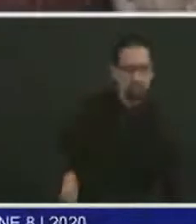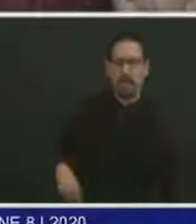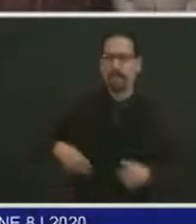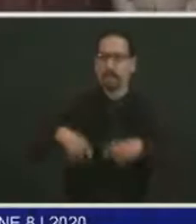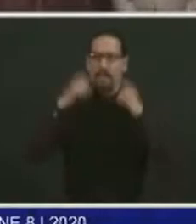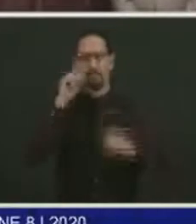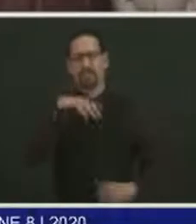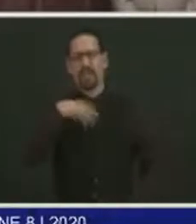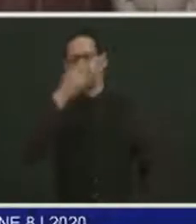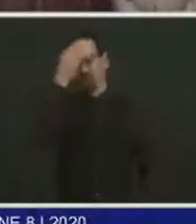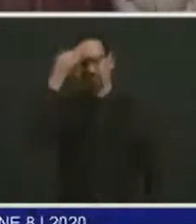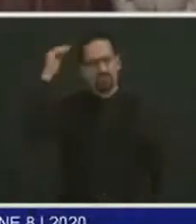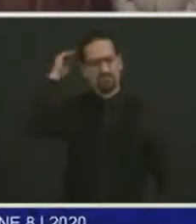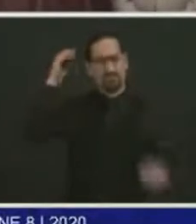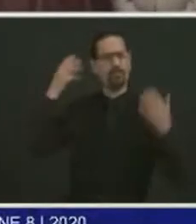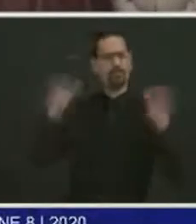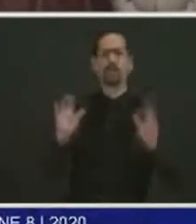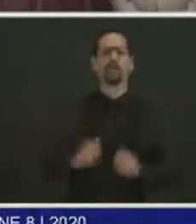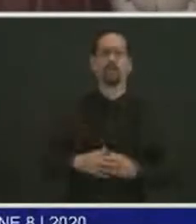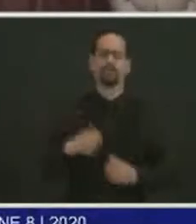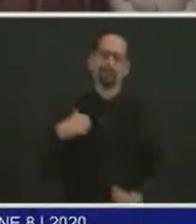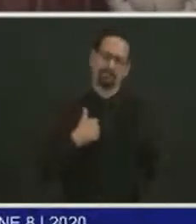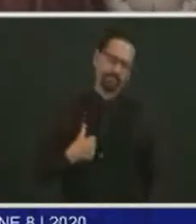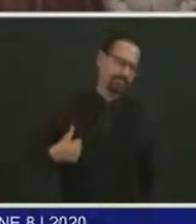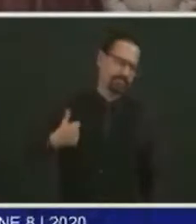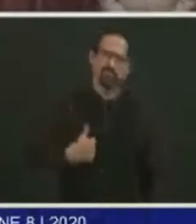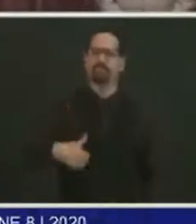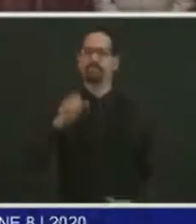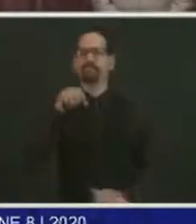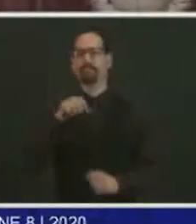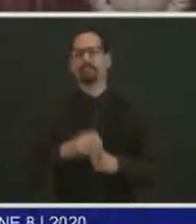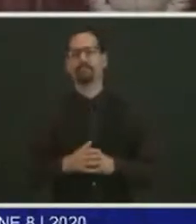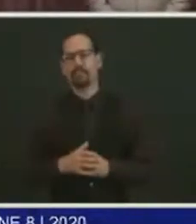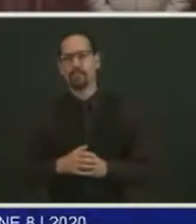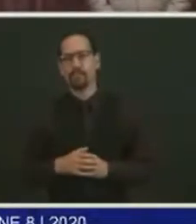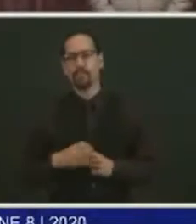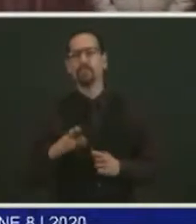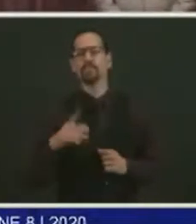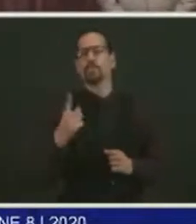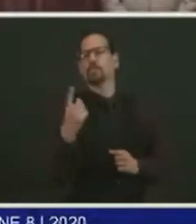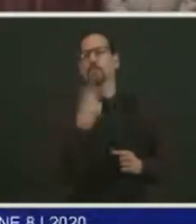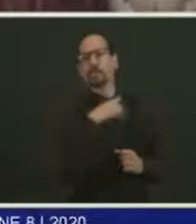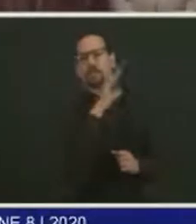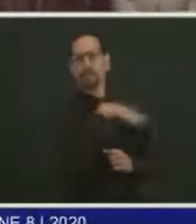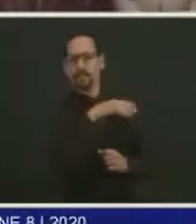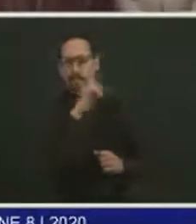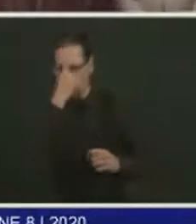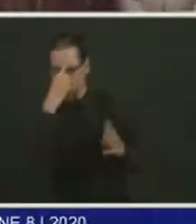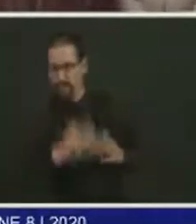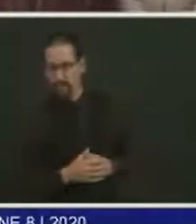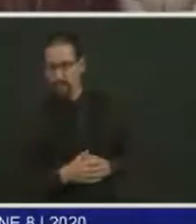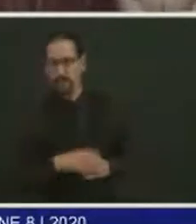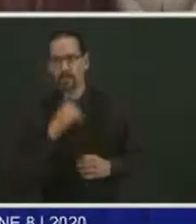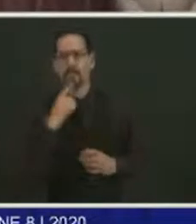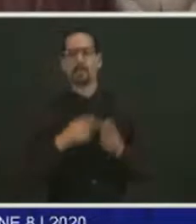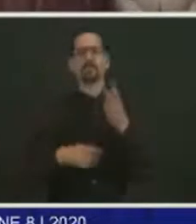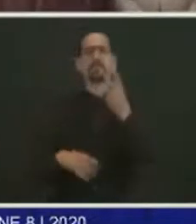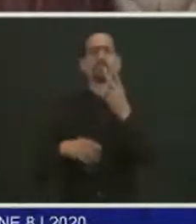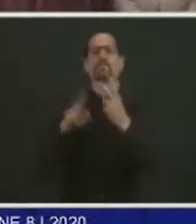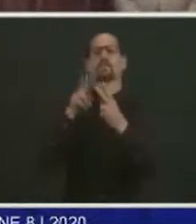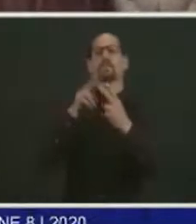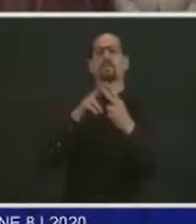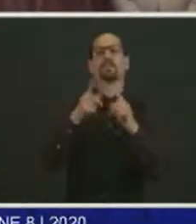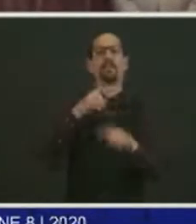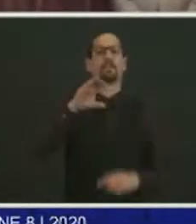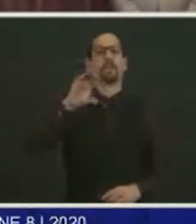better. Governor, there's a couple from Cranston that has spent the better part of the last 2 years planning a wedding on Block Island.